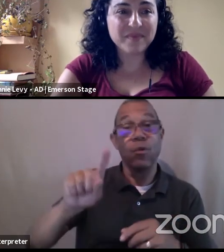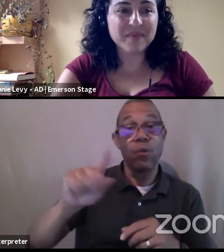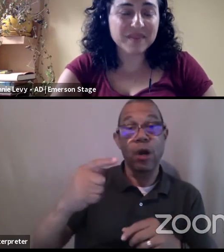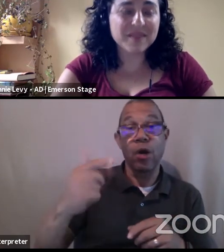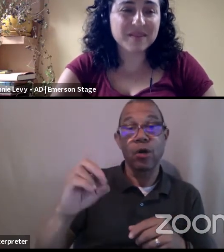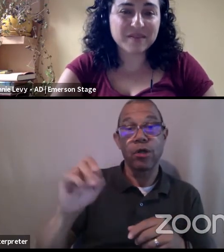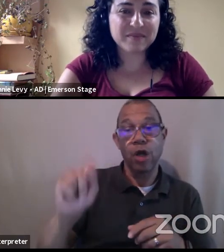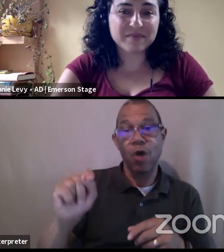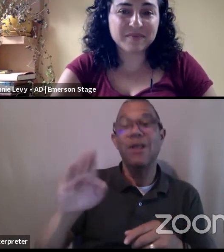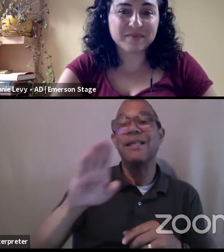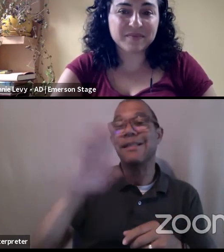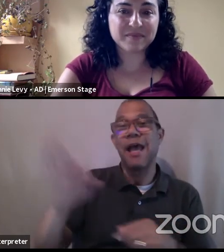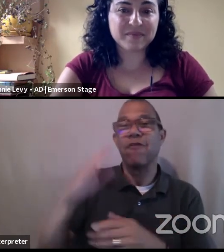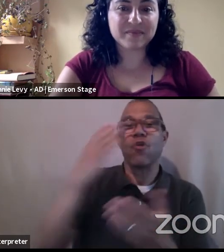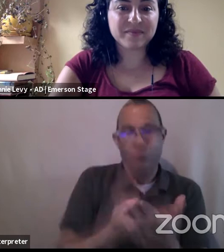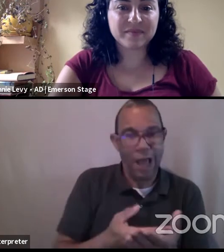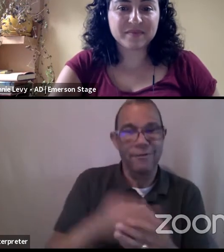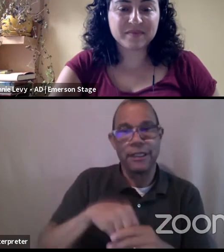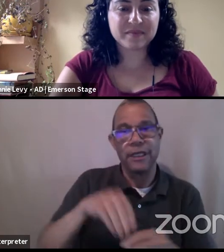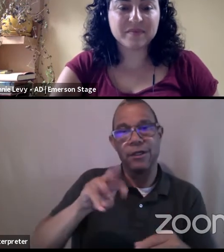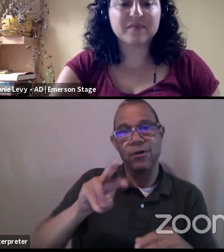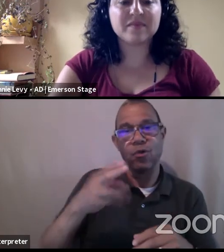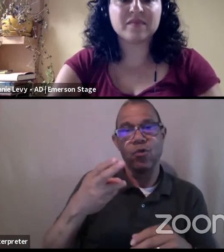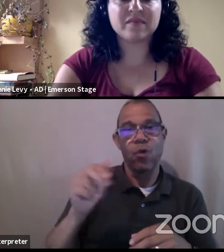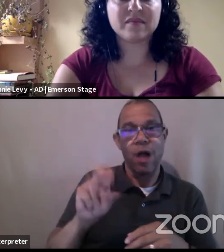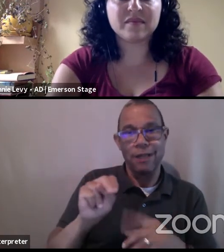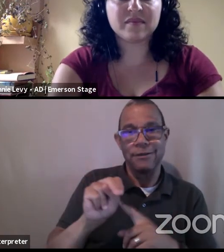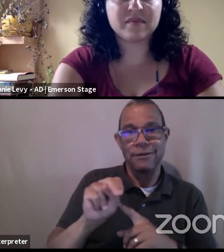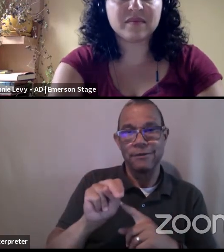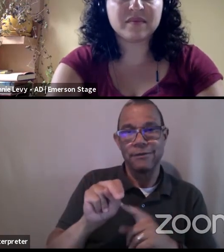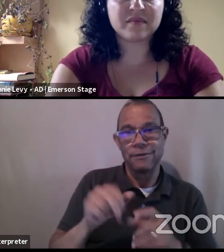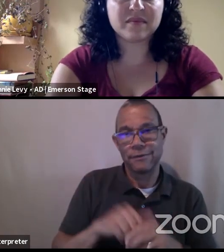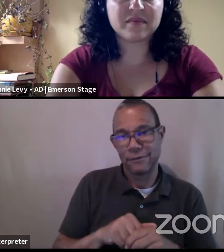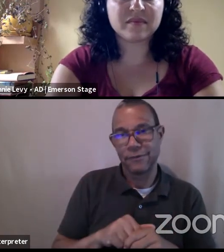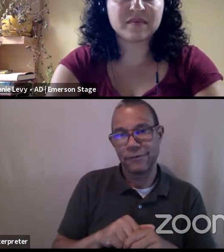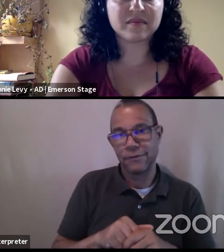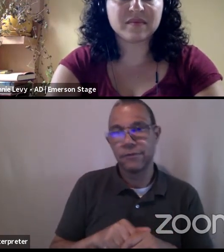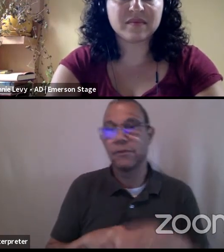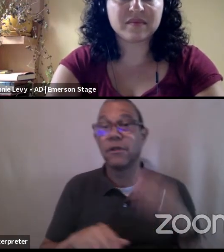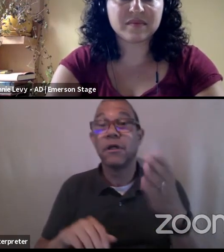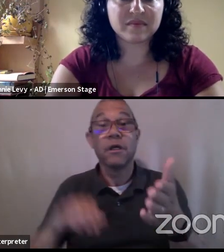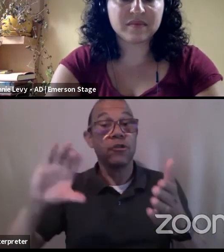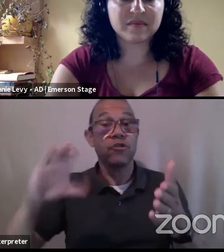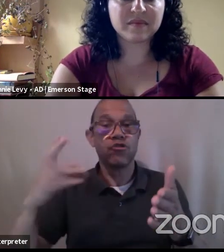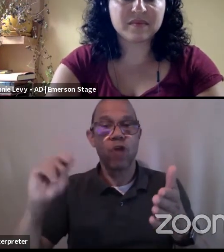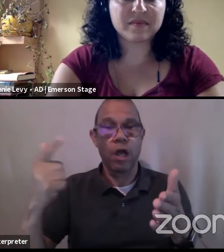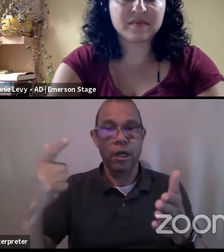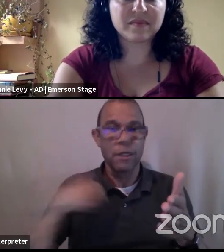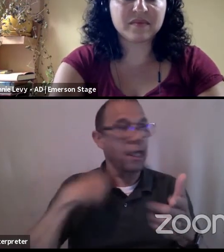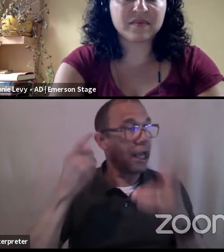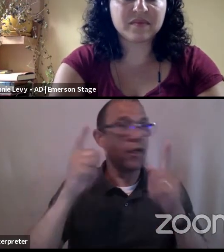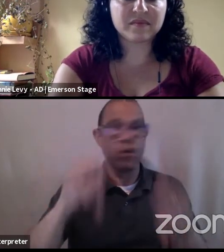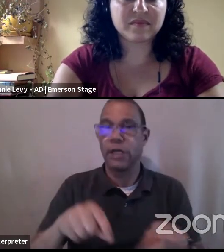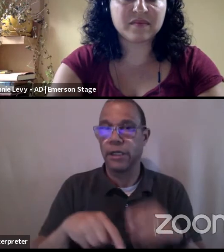Yeah, I totally agree with you. Um, I think what's, what's, we have to, you know,